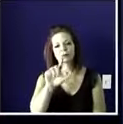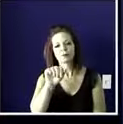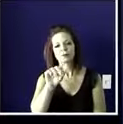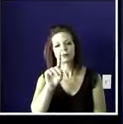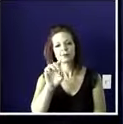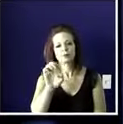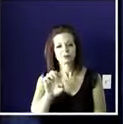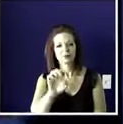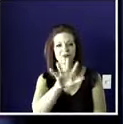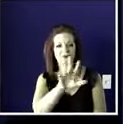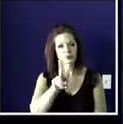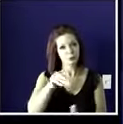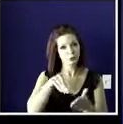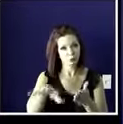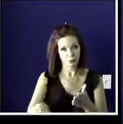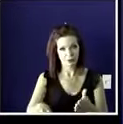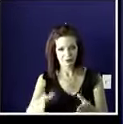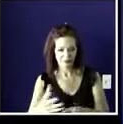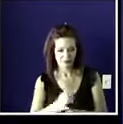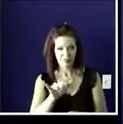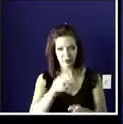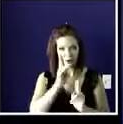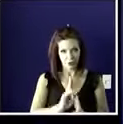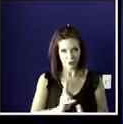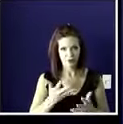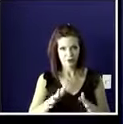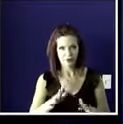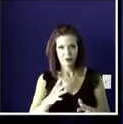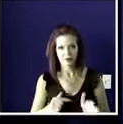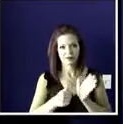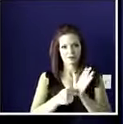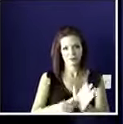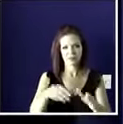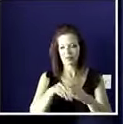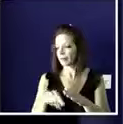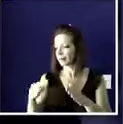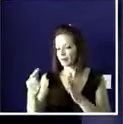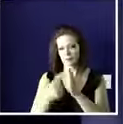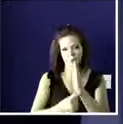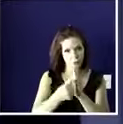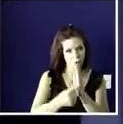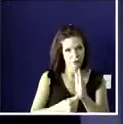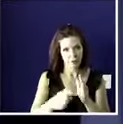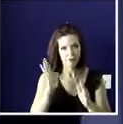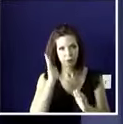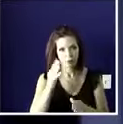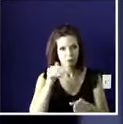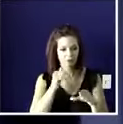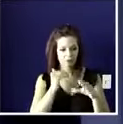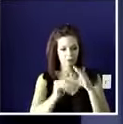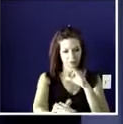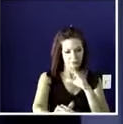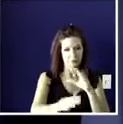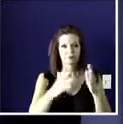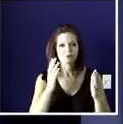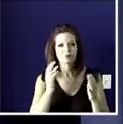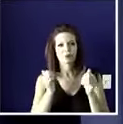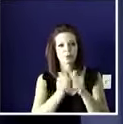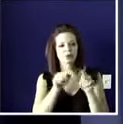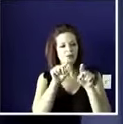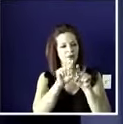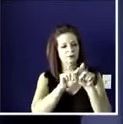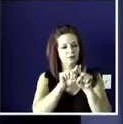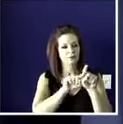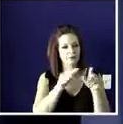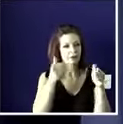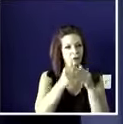52 students before us that have achieved that honor and are designated in the digital program and the program that you'll receive in your diploma packet with an asterisk